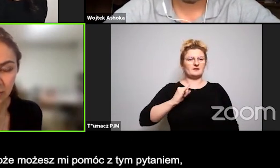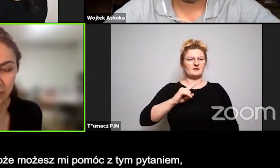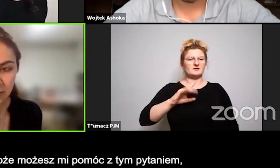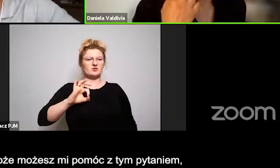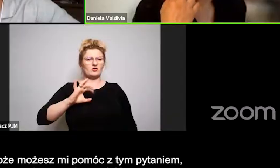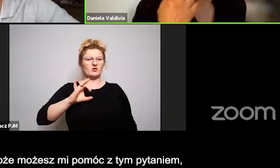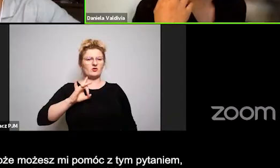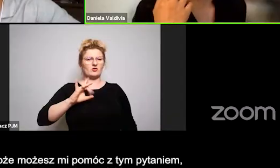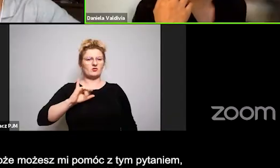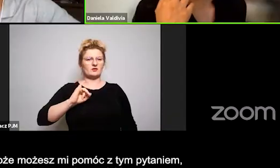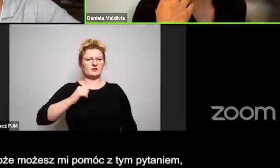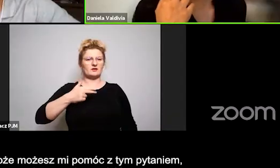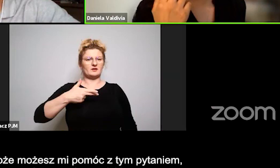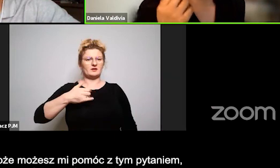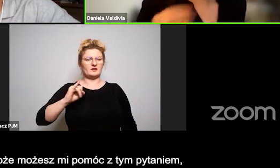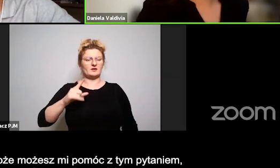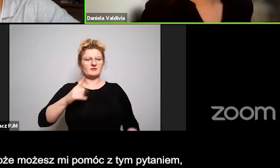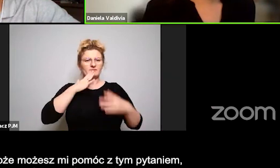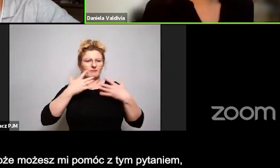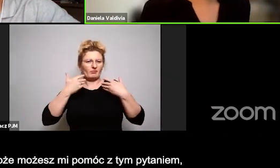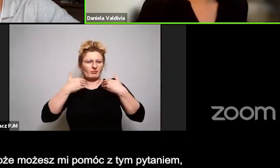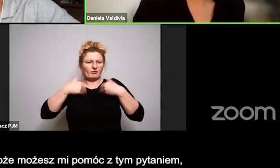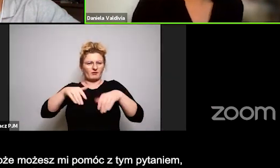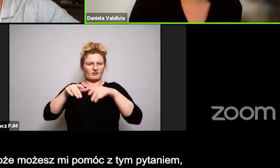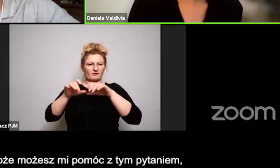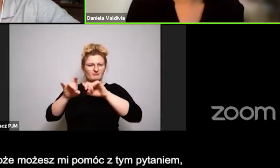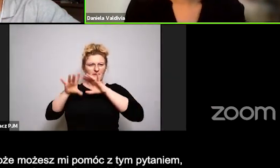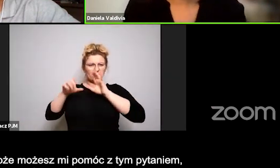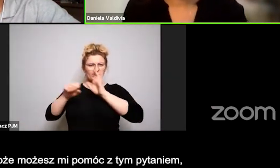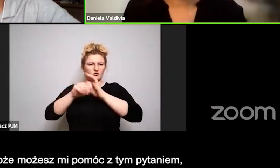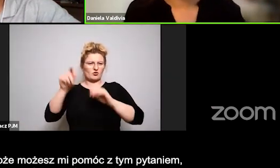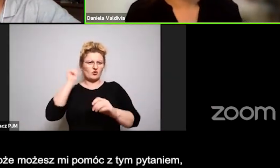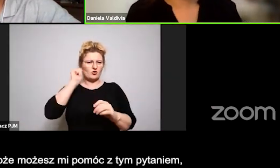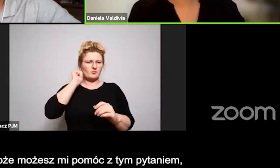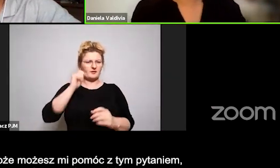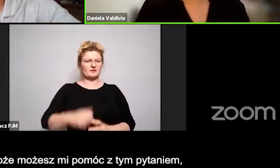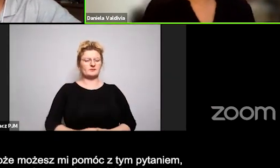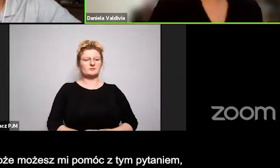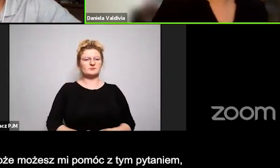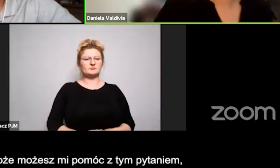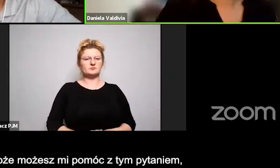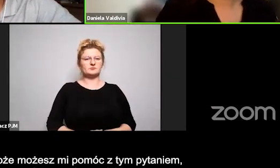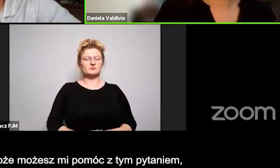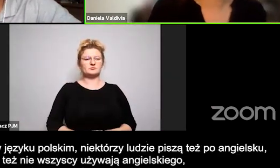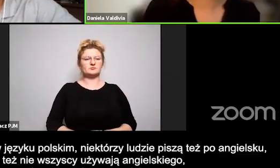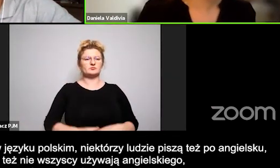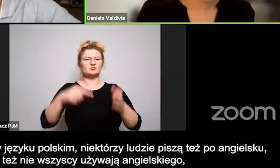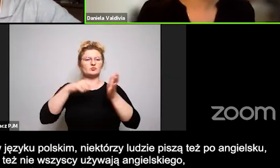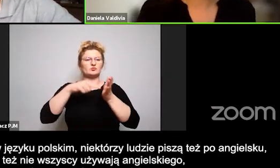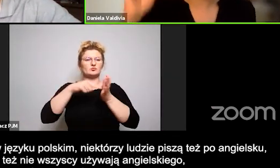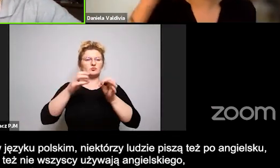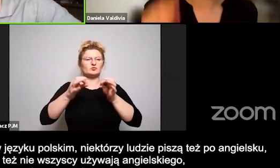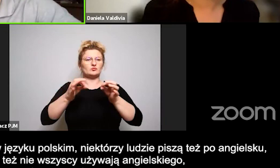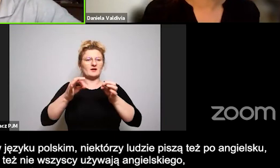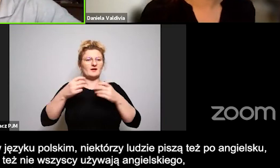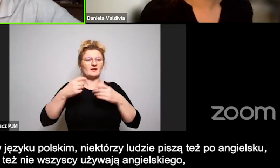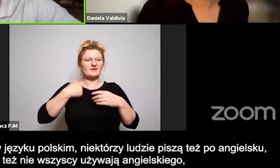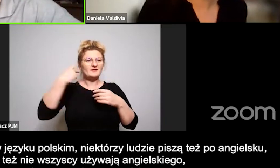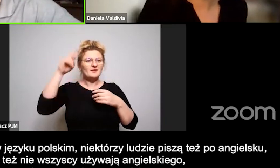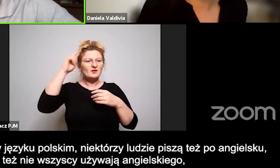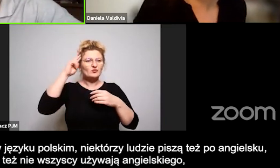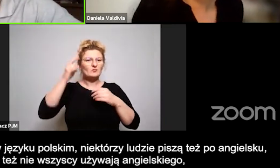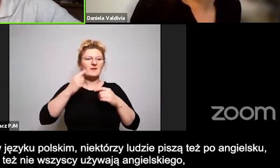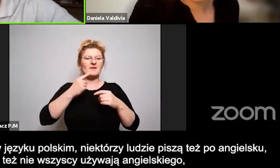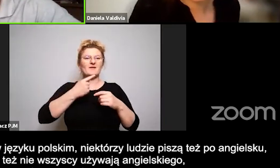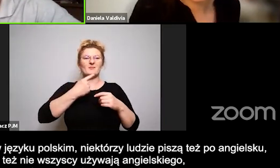Maybe you can help me out with this because I don't understand some Polish. I can say dziękuję if